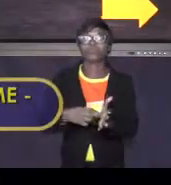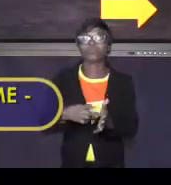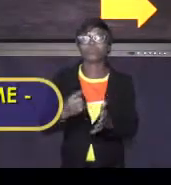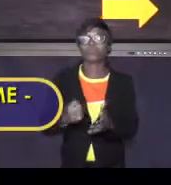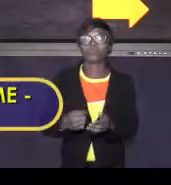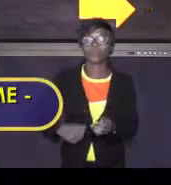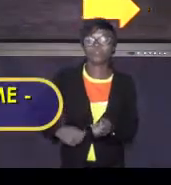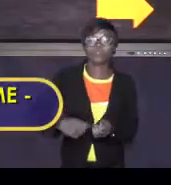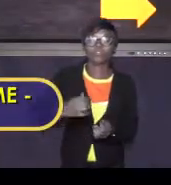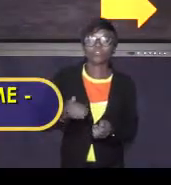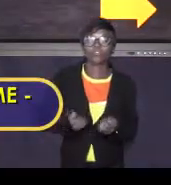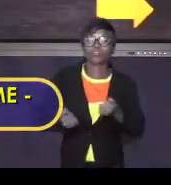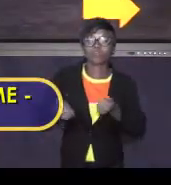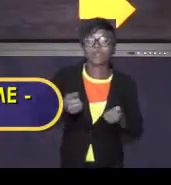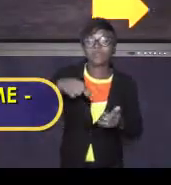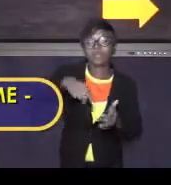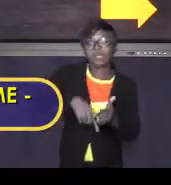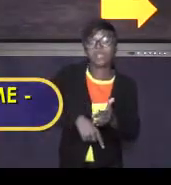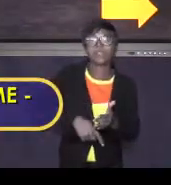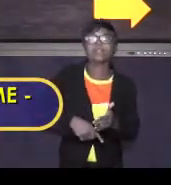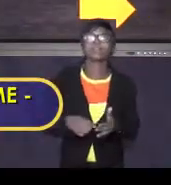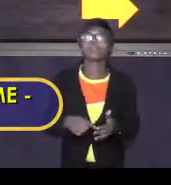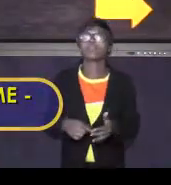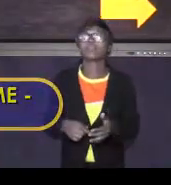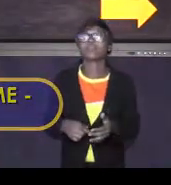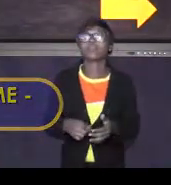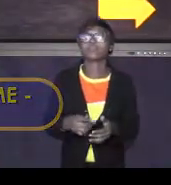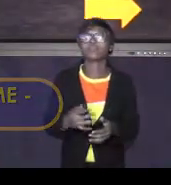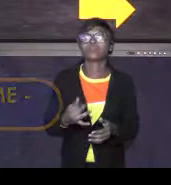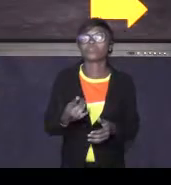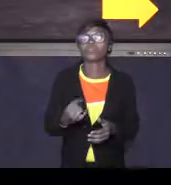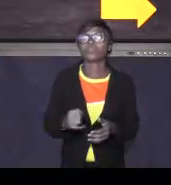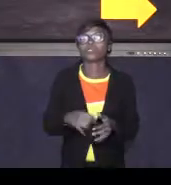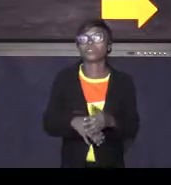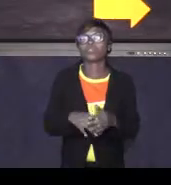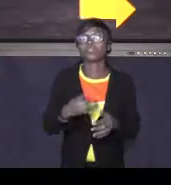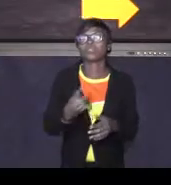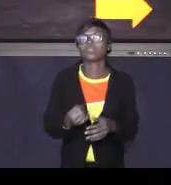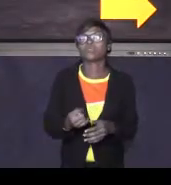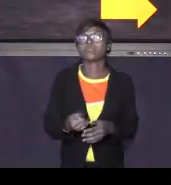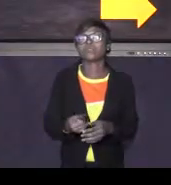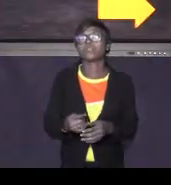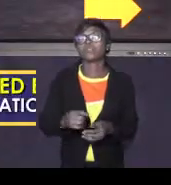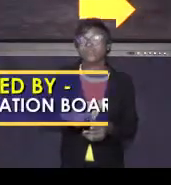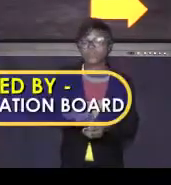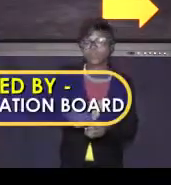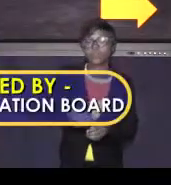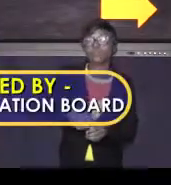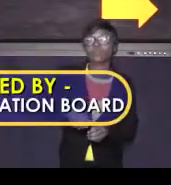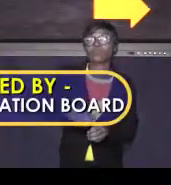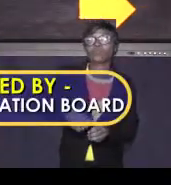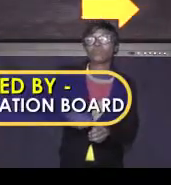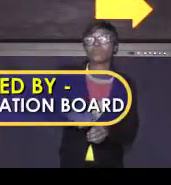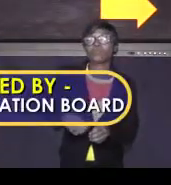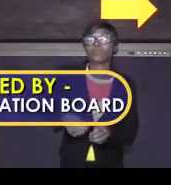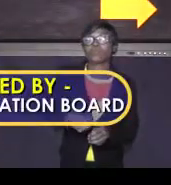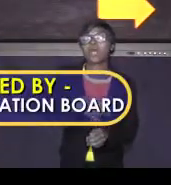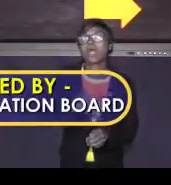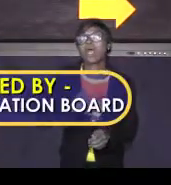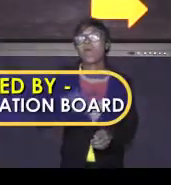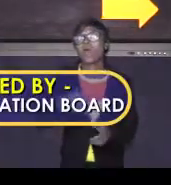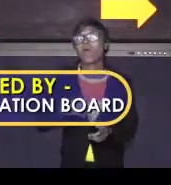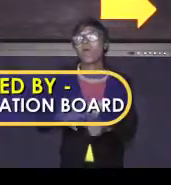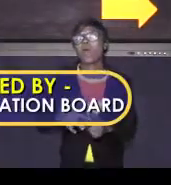driving in screws or nail on woods. Driving tools are tools used for driving